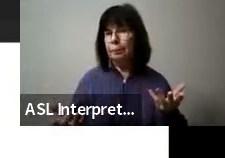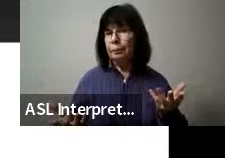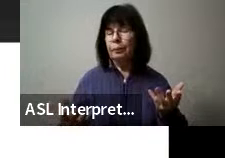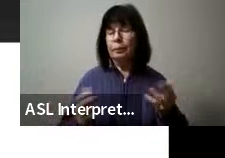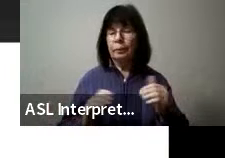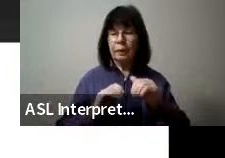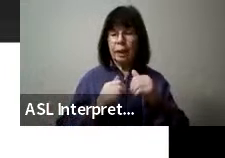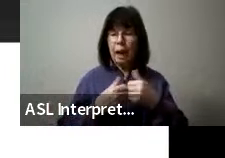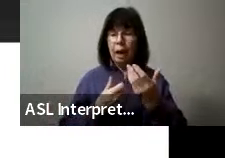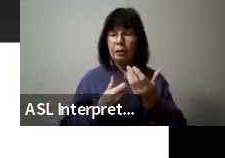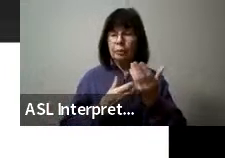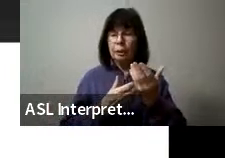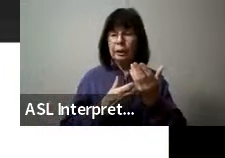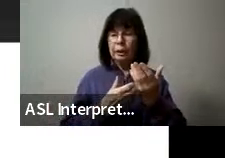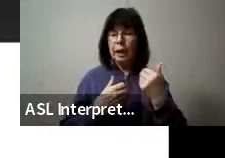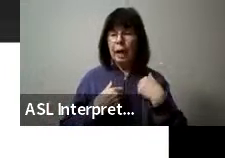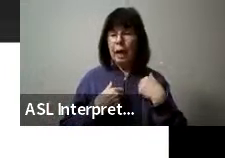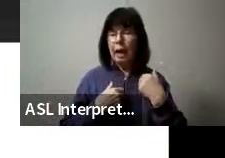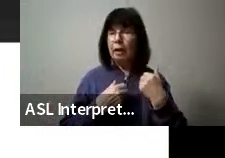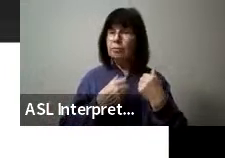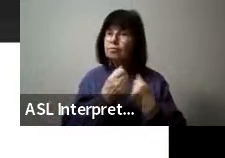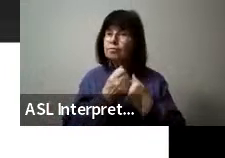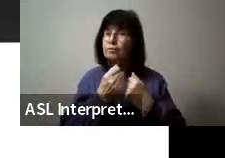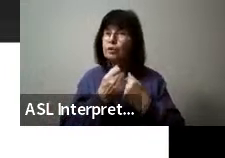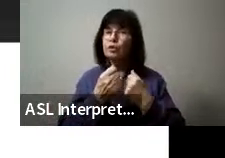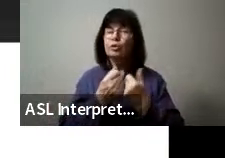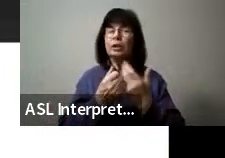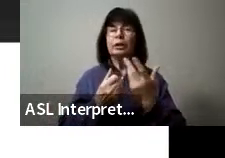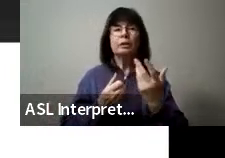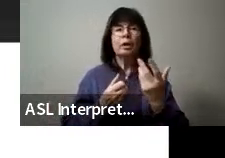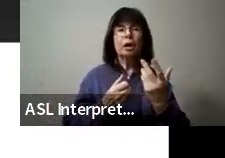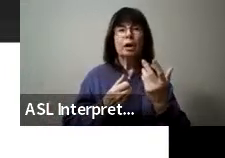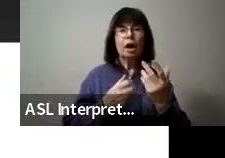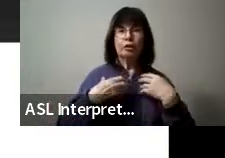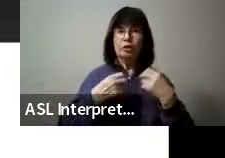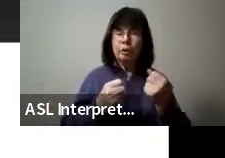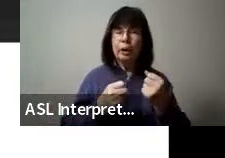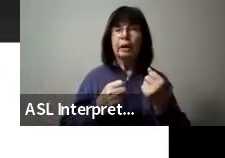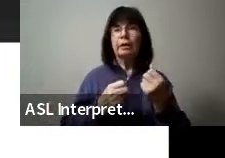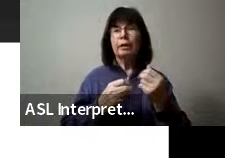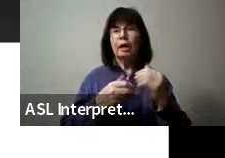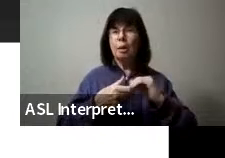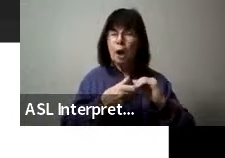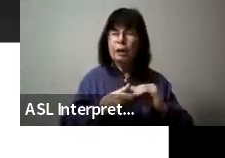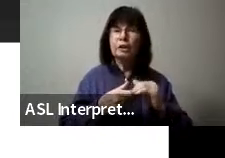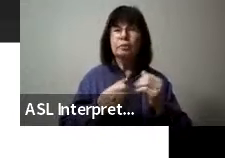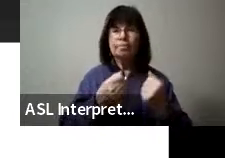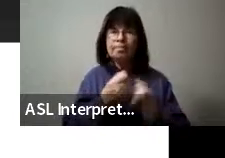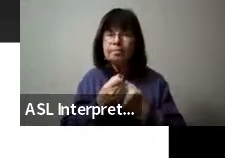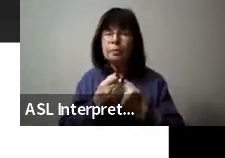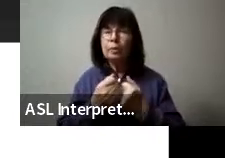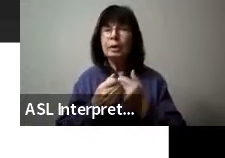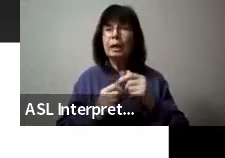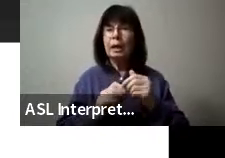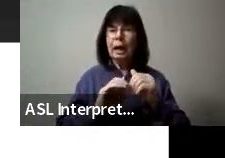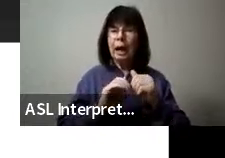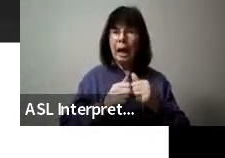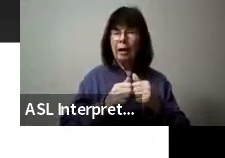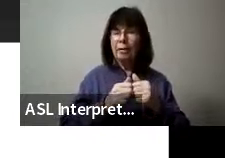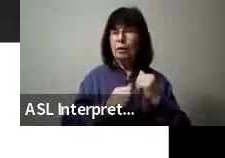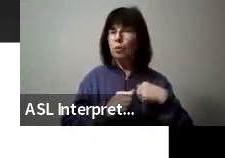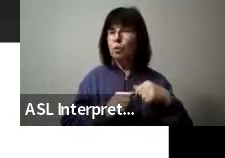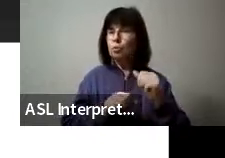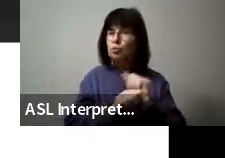leverage the partnership and leverage the strength of us all working together and planning together and thinking together and being